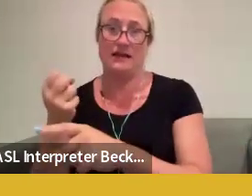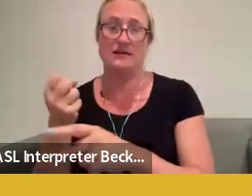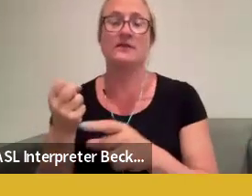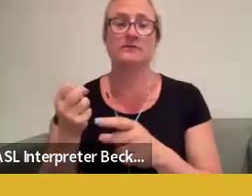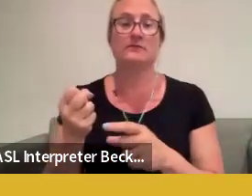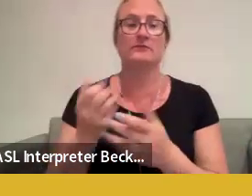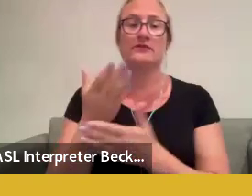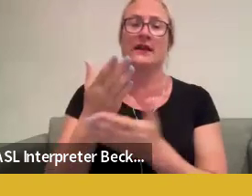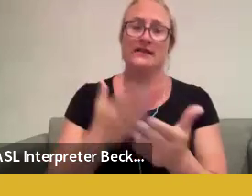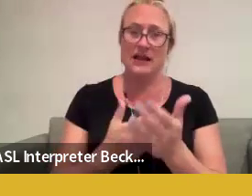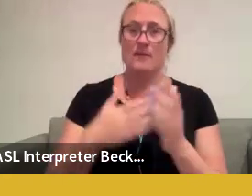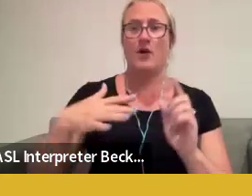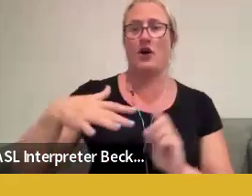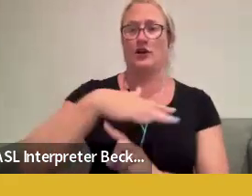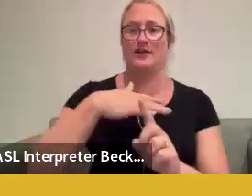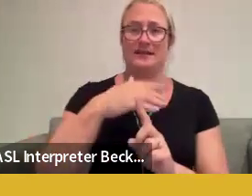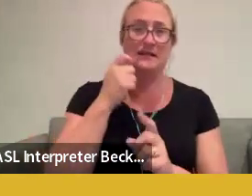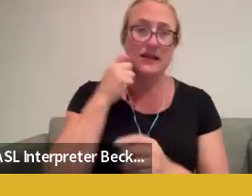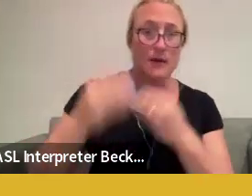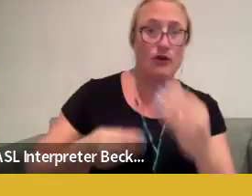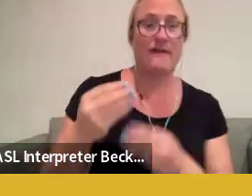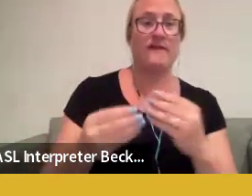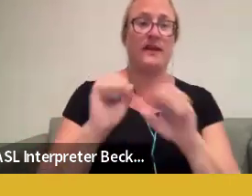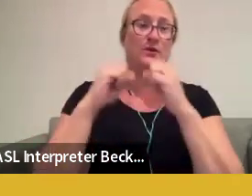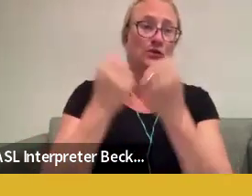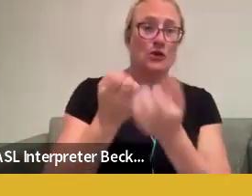and socioeconomic data. We look at